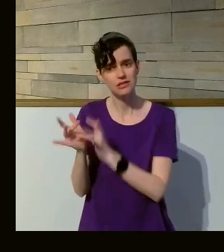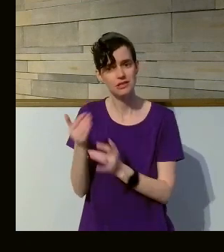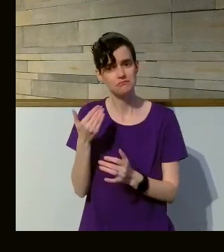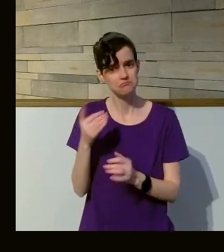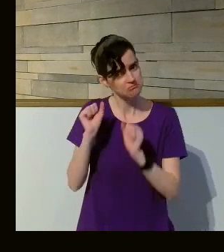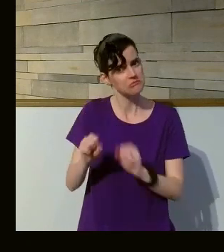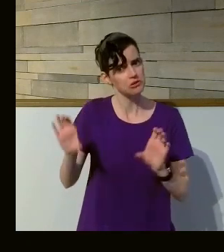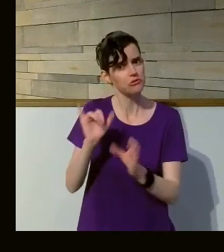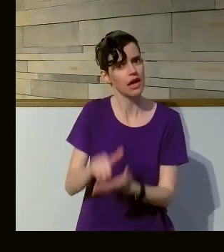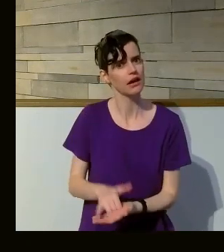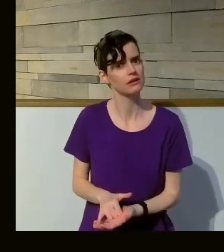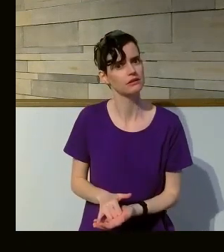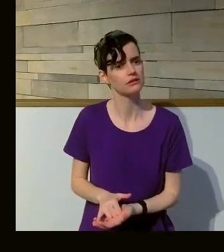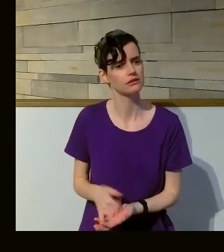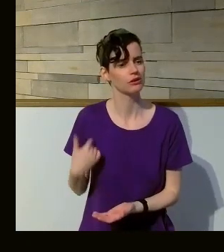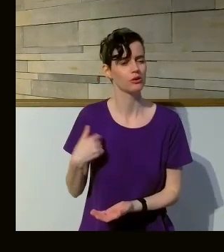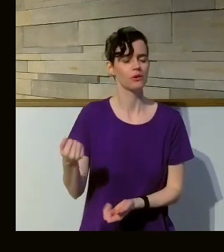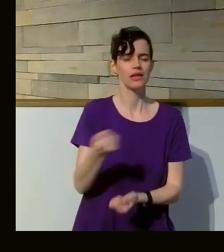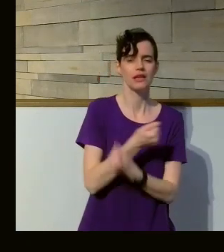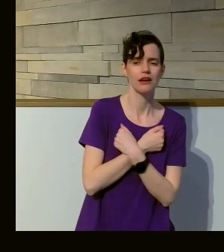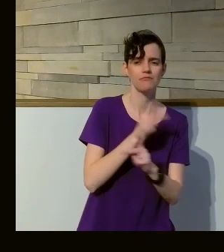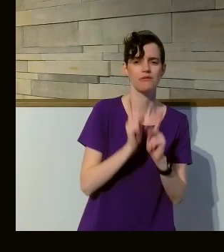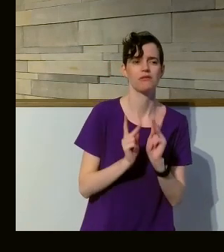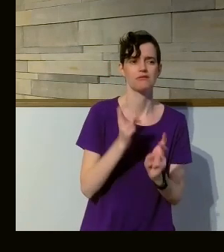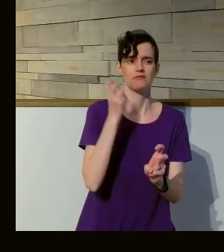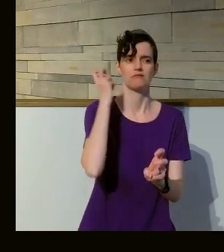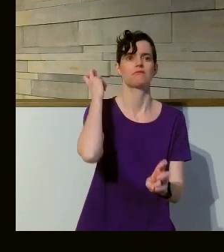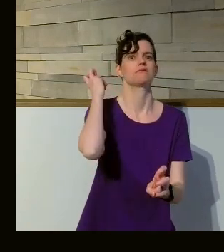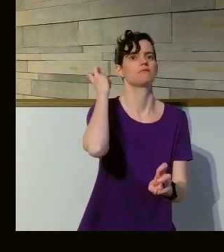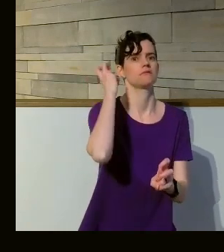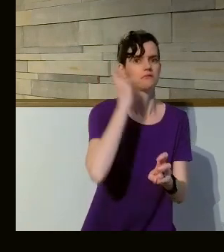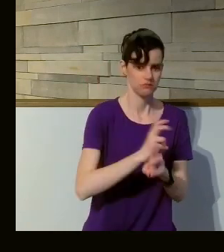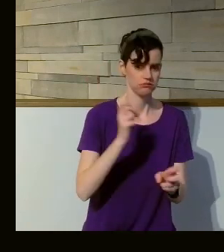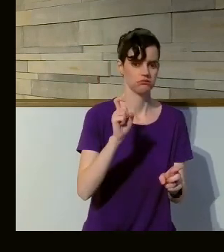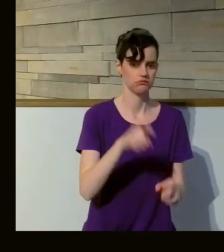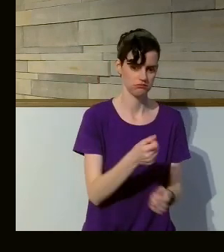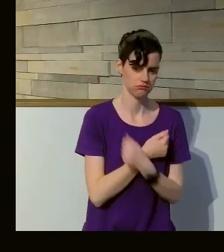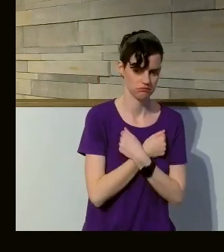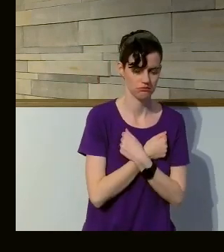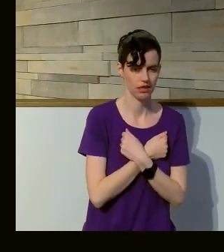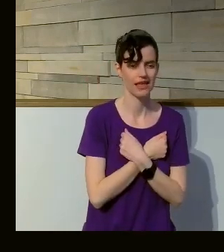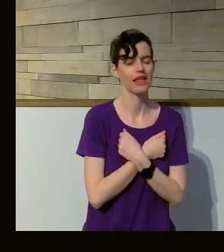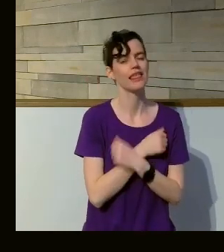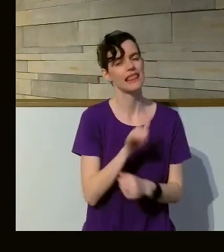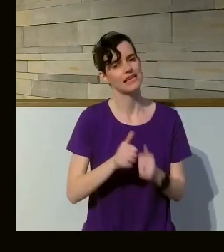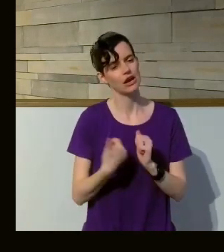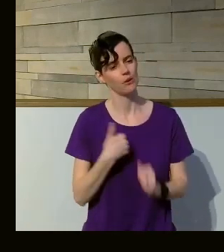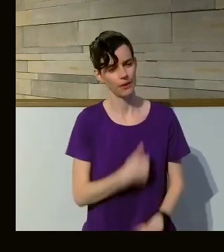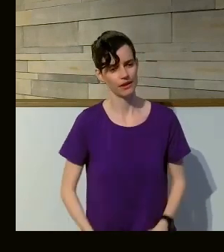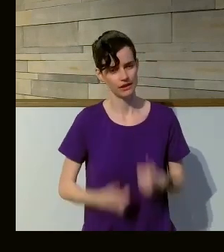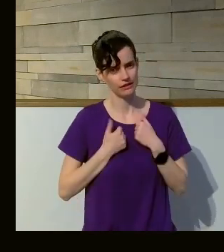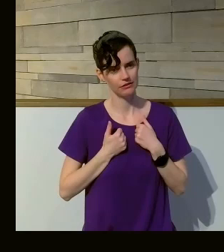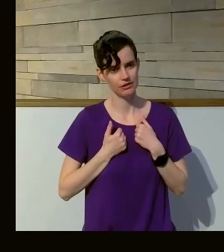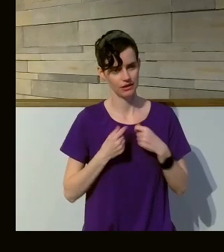doing that. We love those who are difficult to love, and so that's how we live. We're to